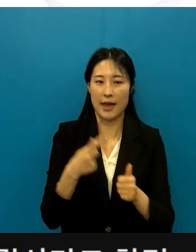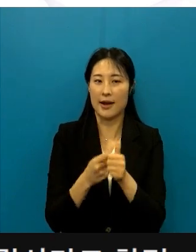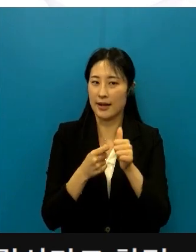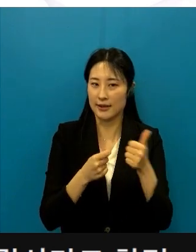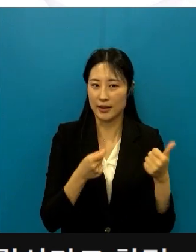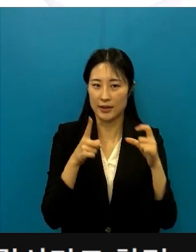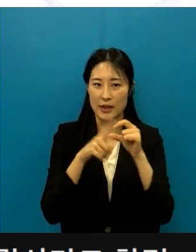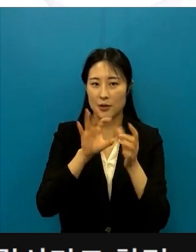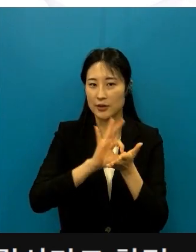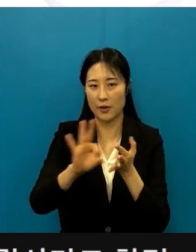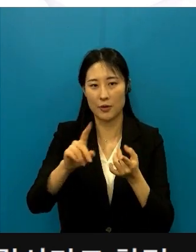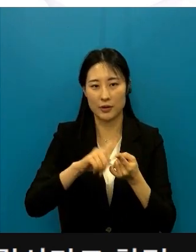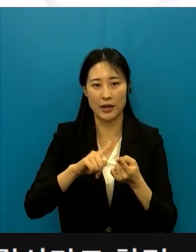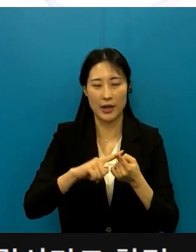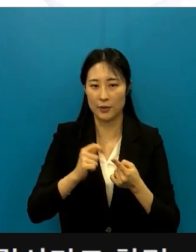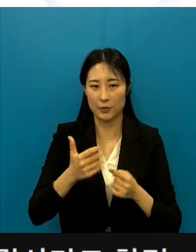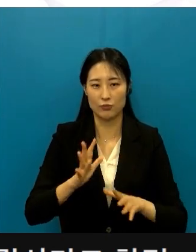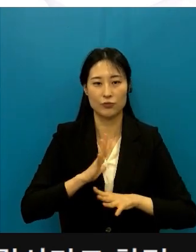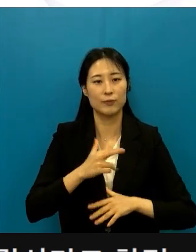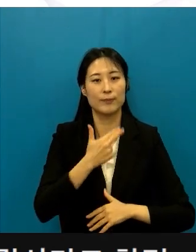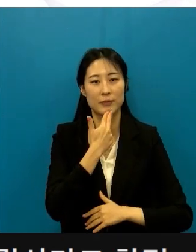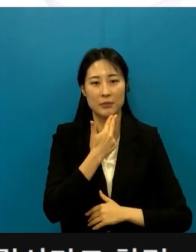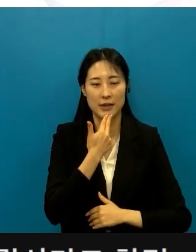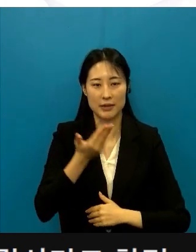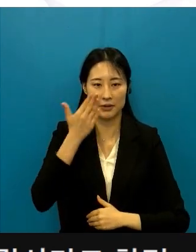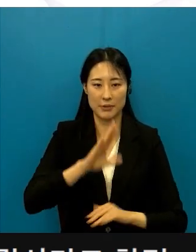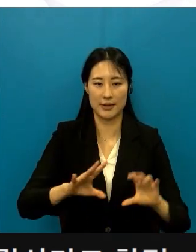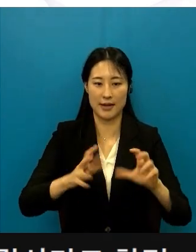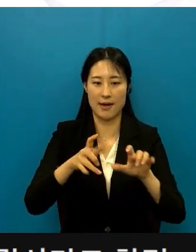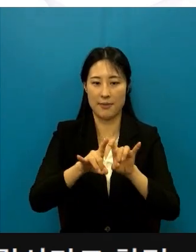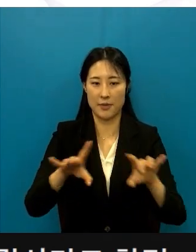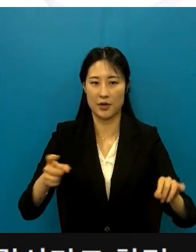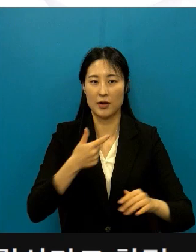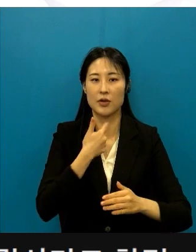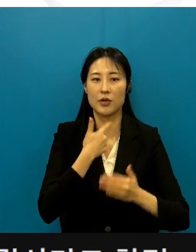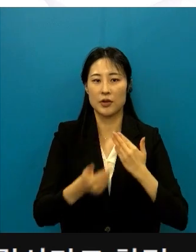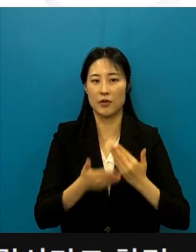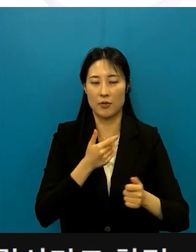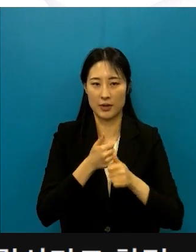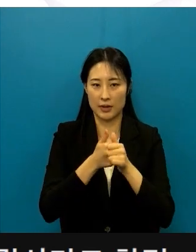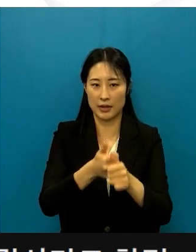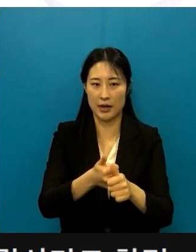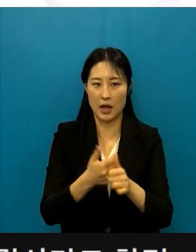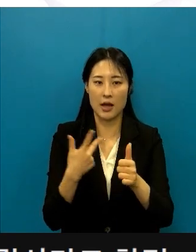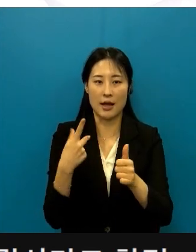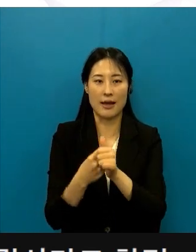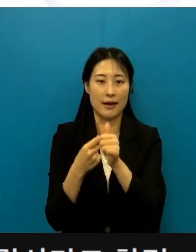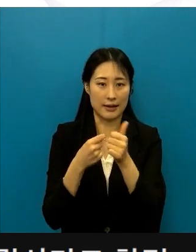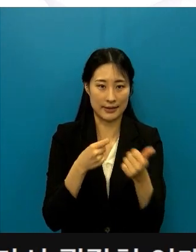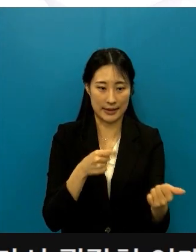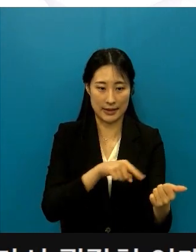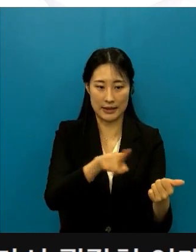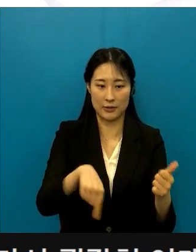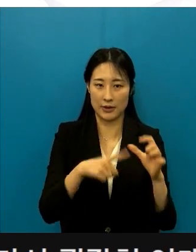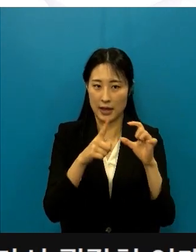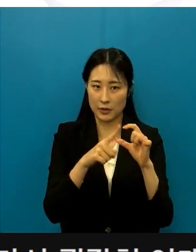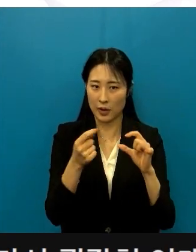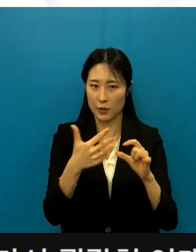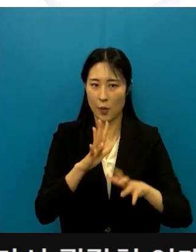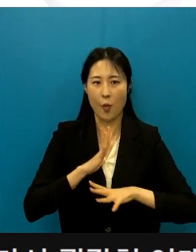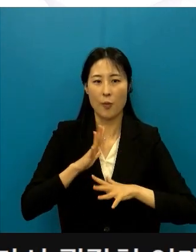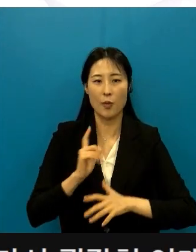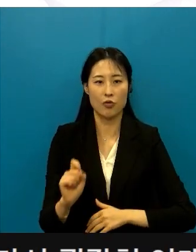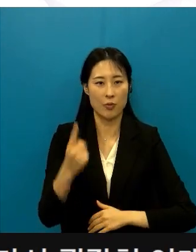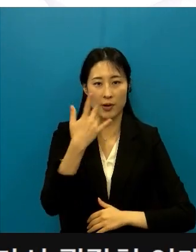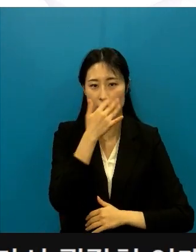euthanasia is sometimes scarier, and then it causes also a blurry, it disturbs the discussion of the right to die as well.